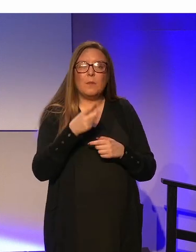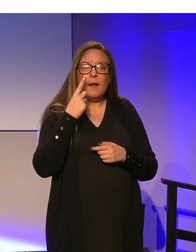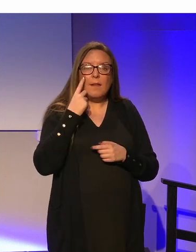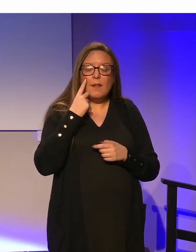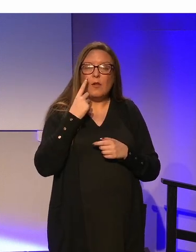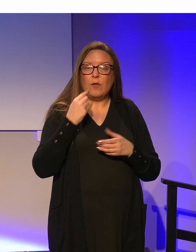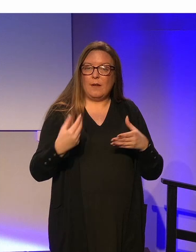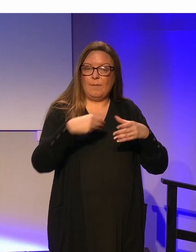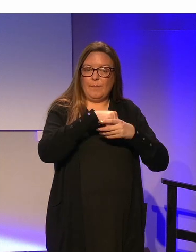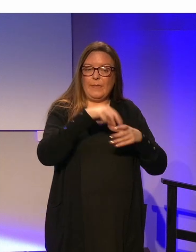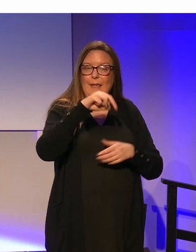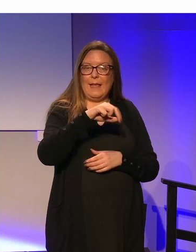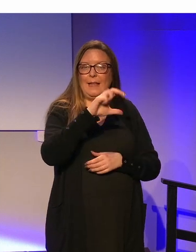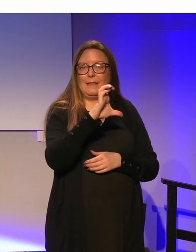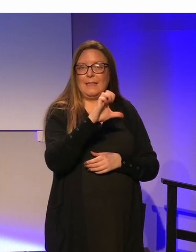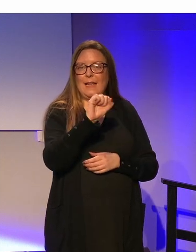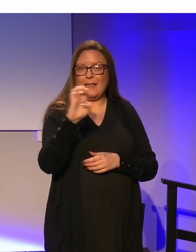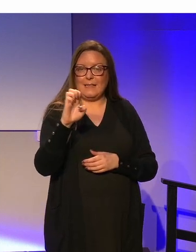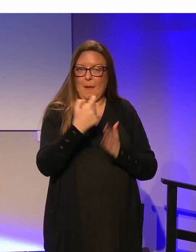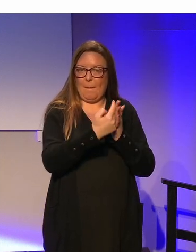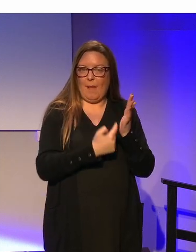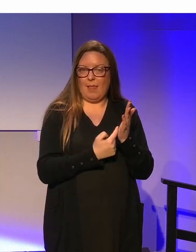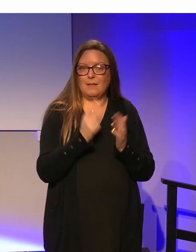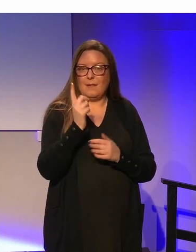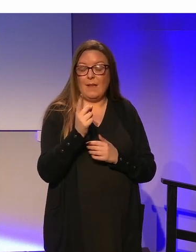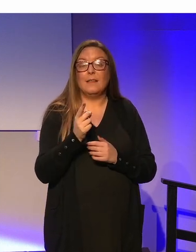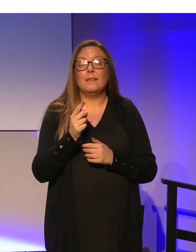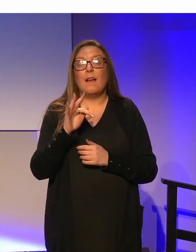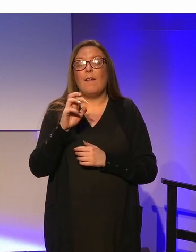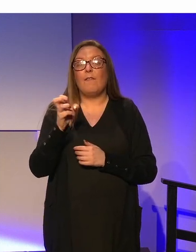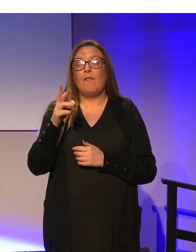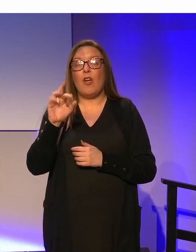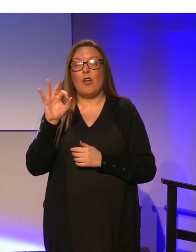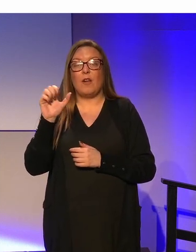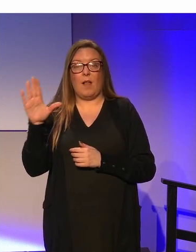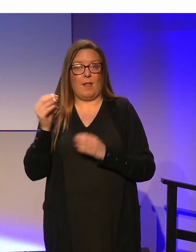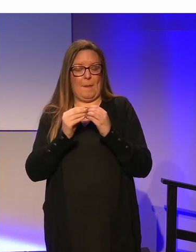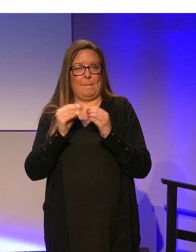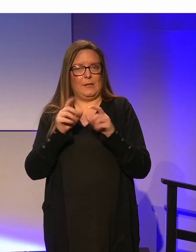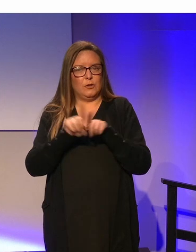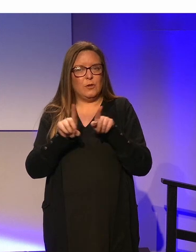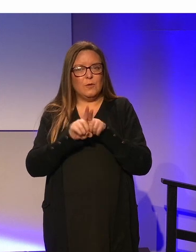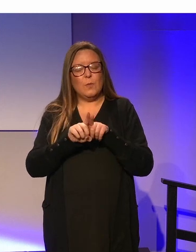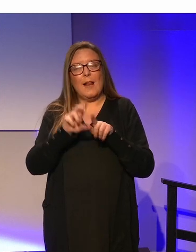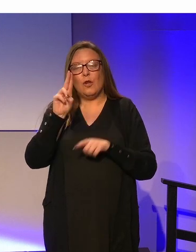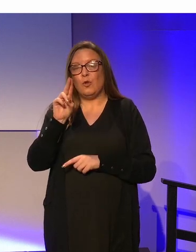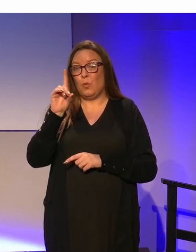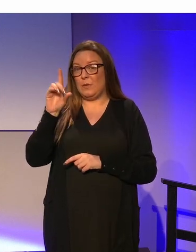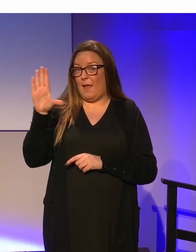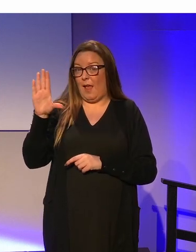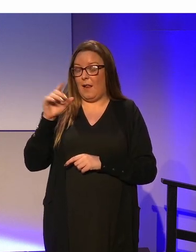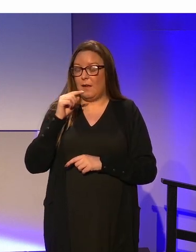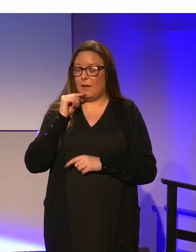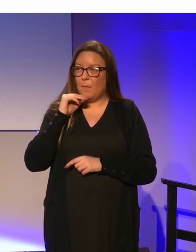NCSC policy advice. I'm also delighted, and Fergal mentioned it as well, that Universal Design for Learning, or the UDL, is a key